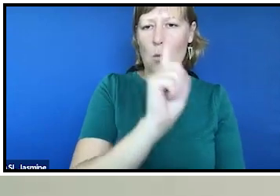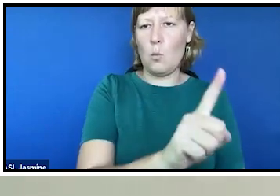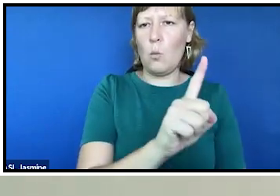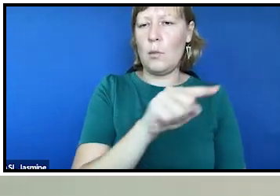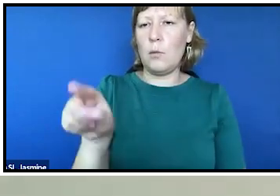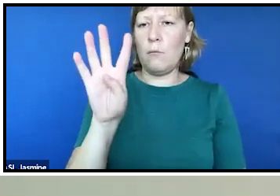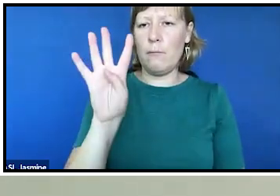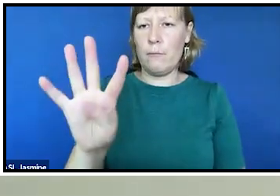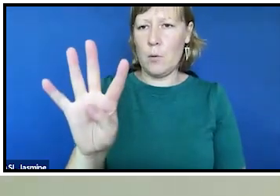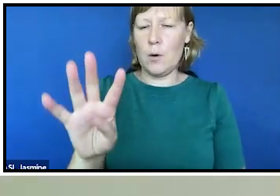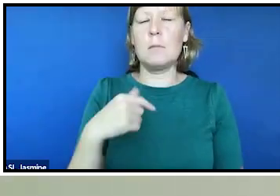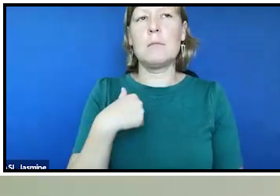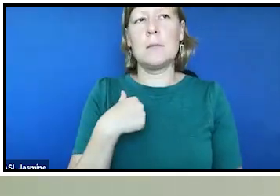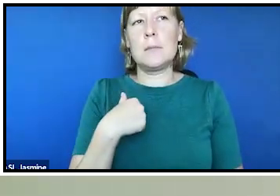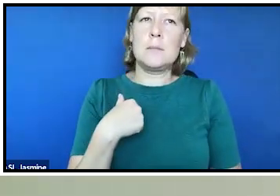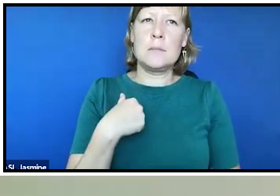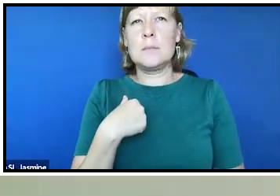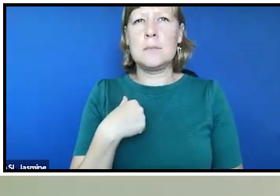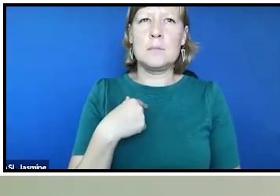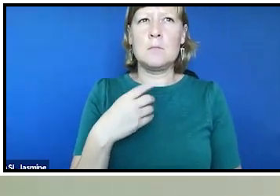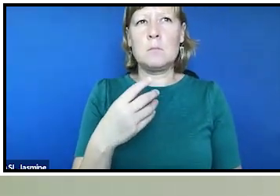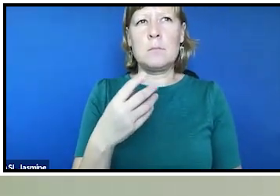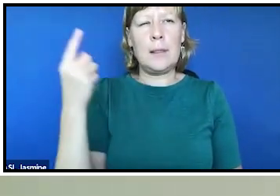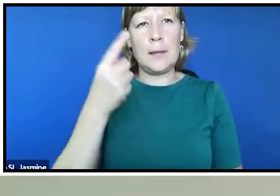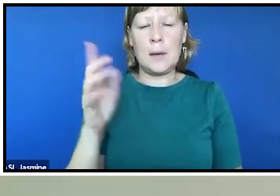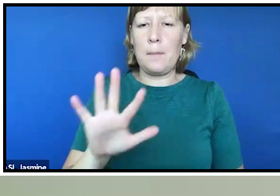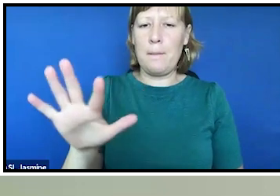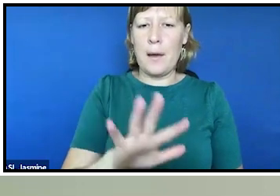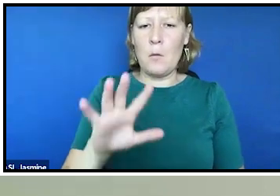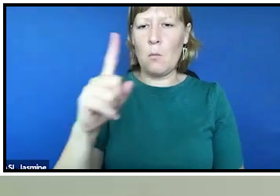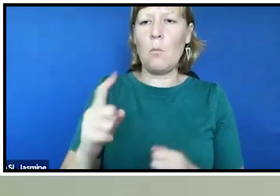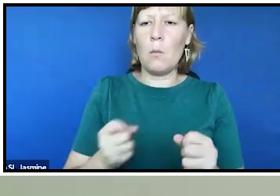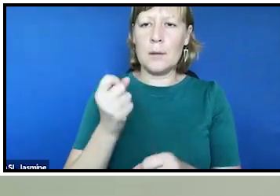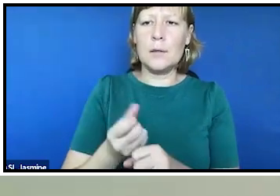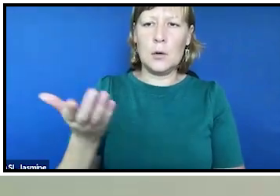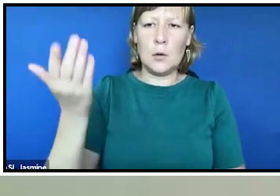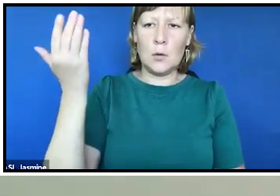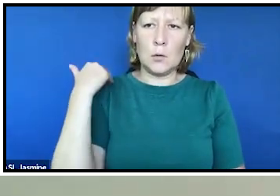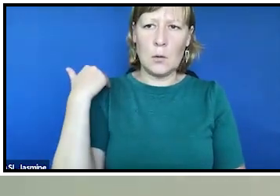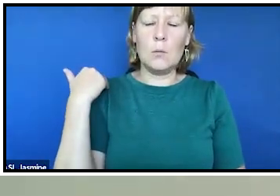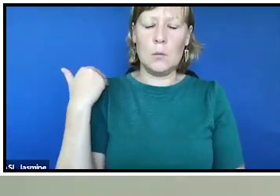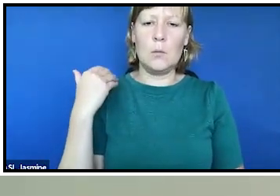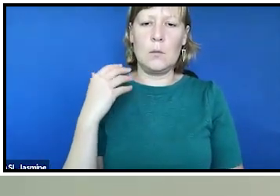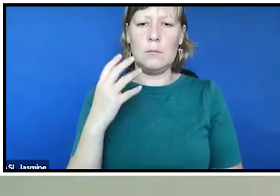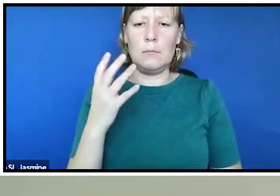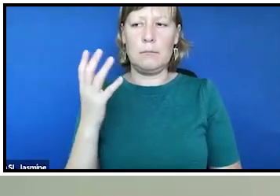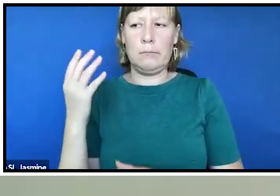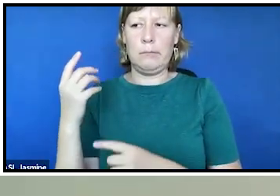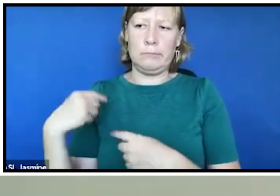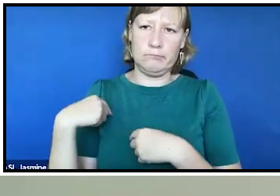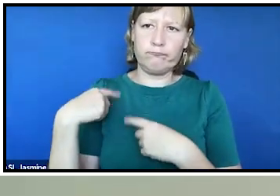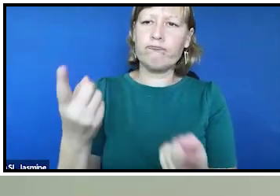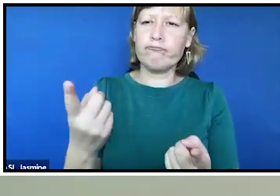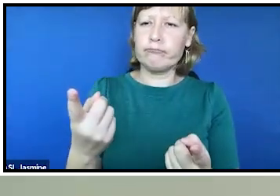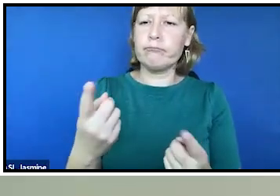basically, I want to say probably like a year ago, individuals from that point until like this